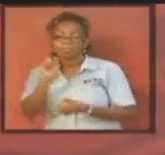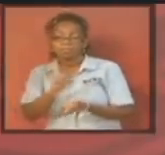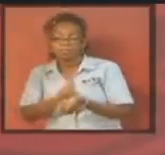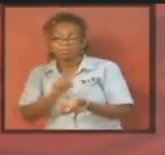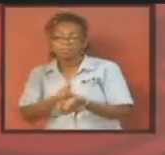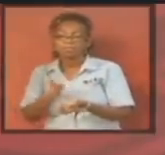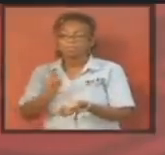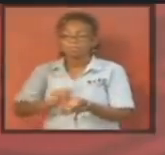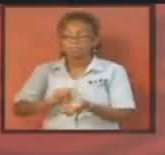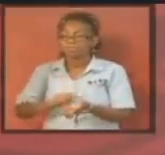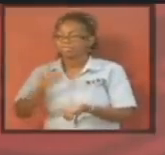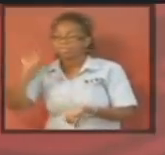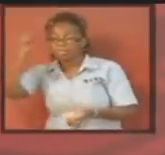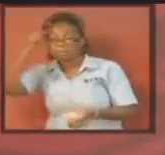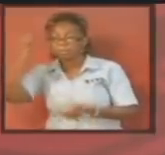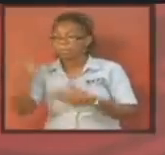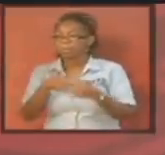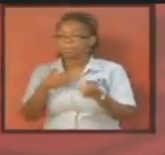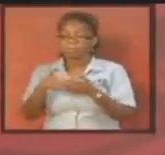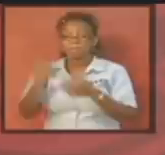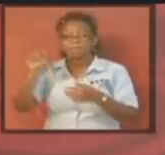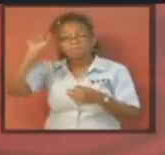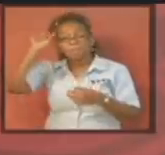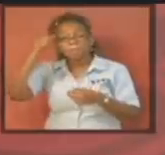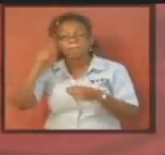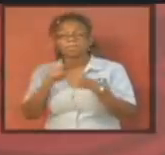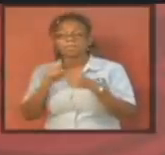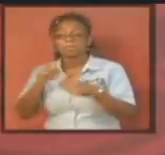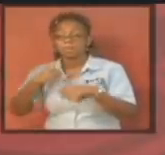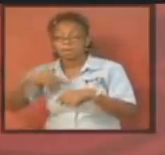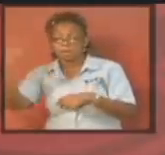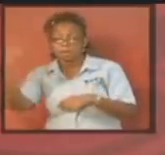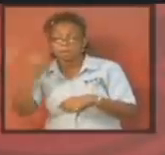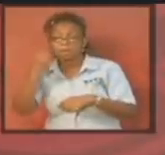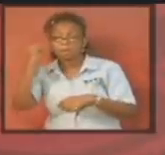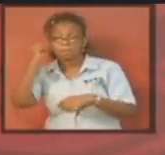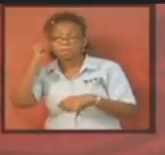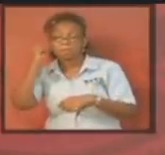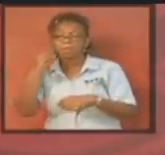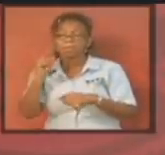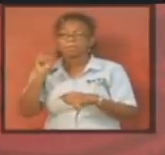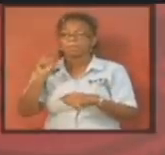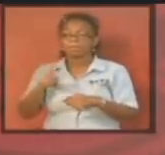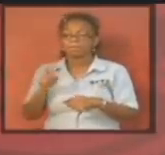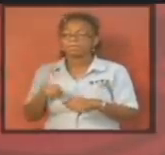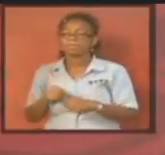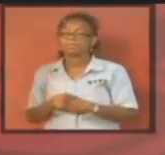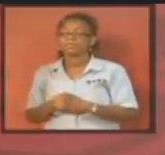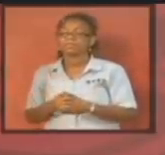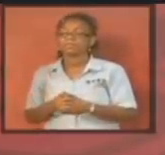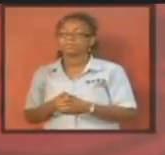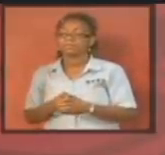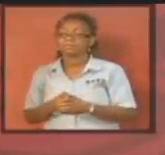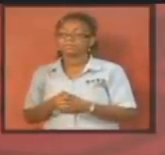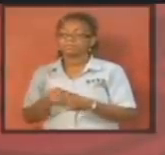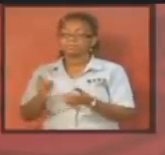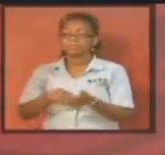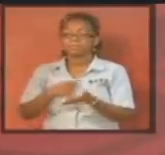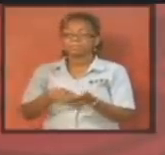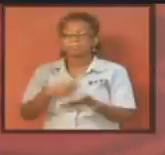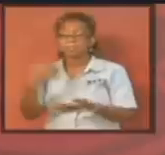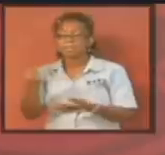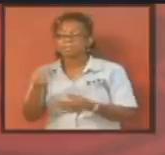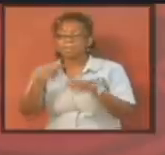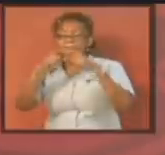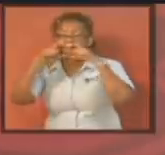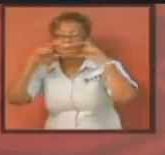public, that when we are leaving home, we do have masks that fit well. So sometimes you may purchase a box of masks, and then when you actually